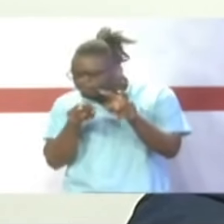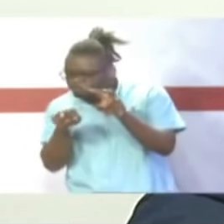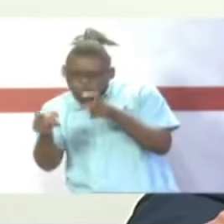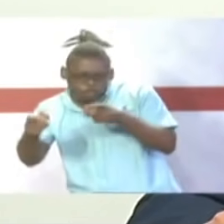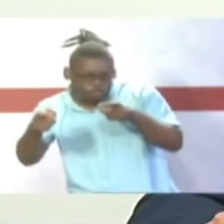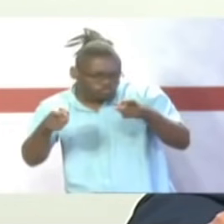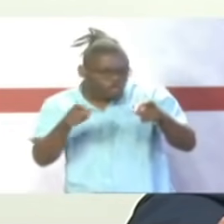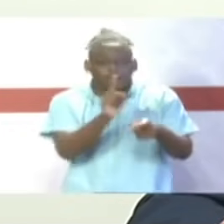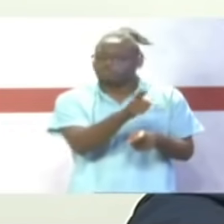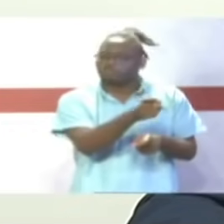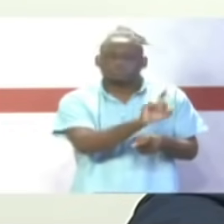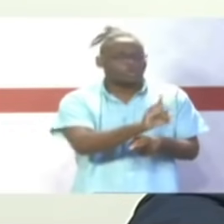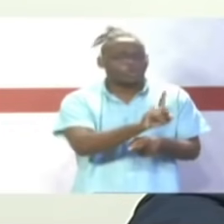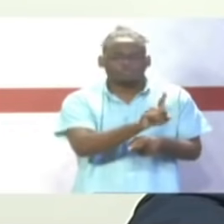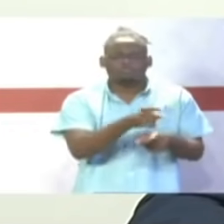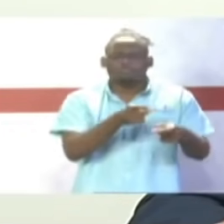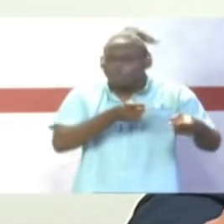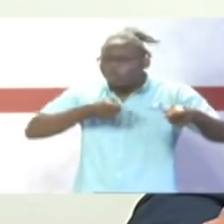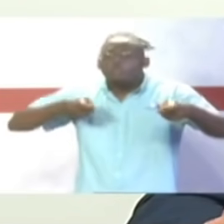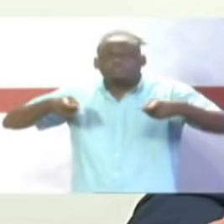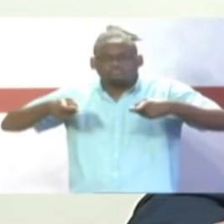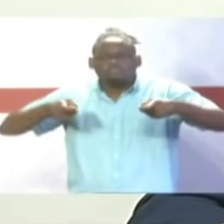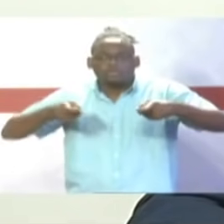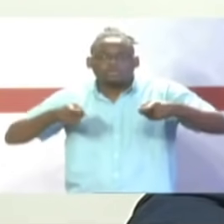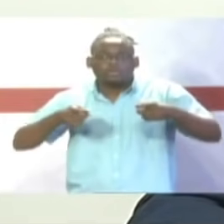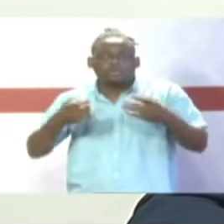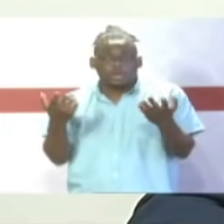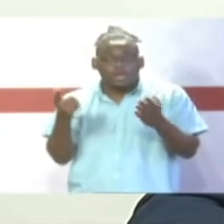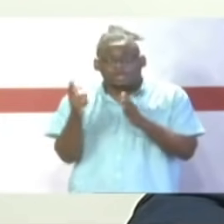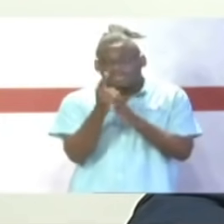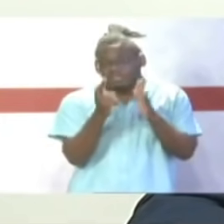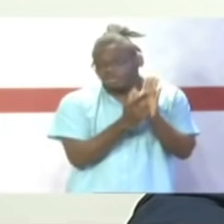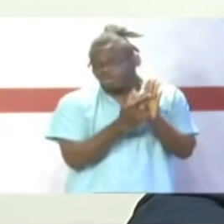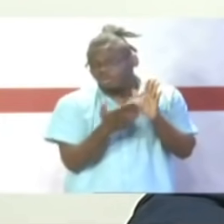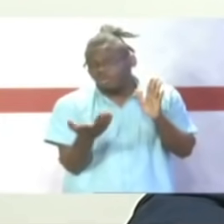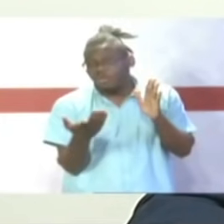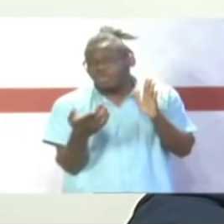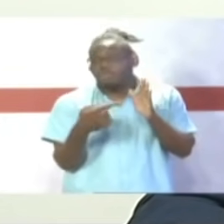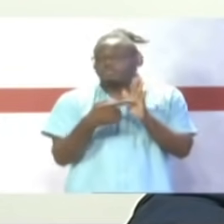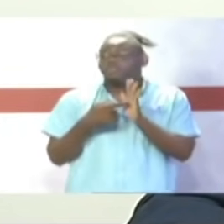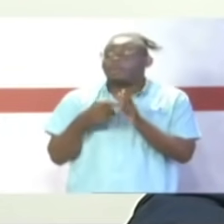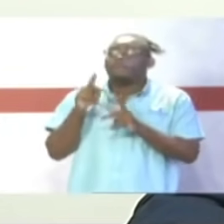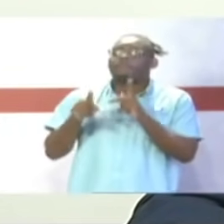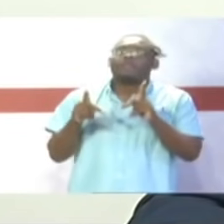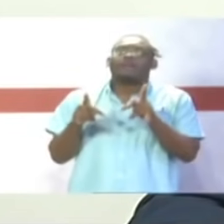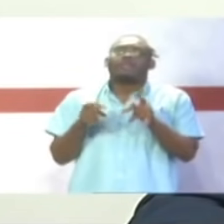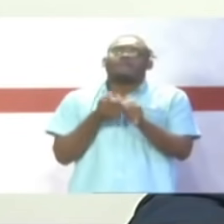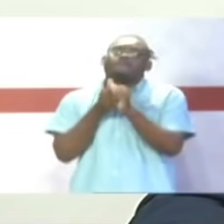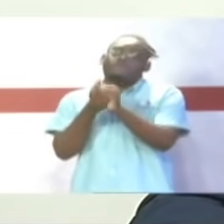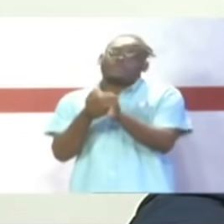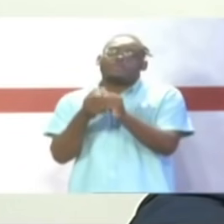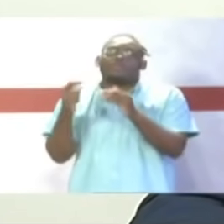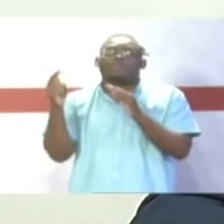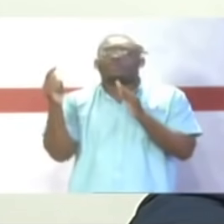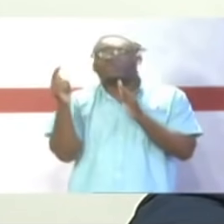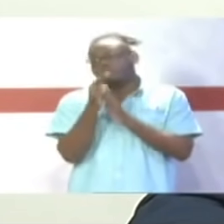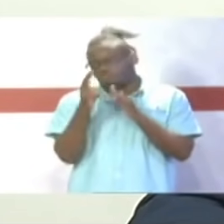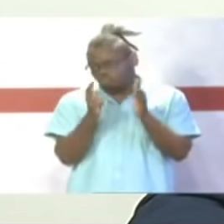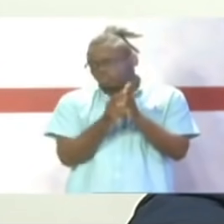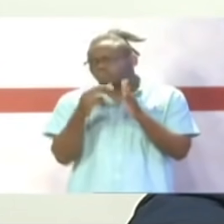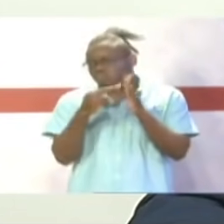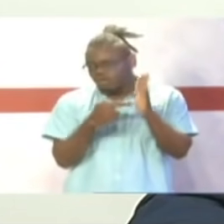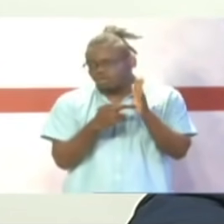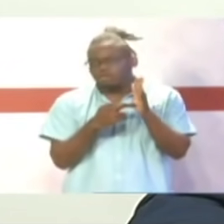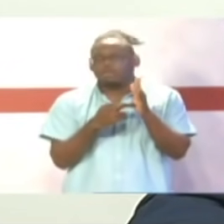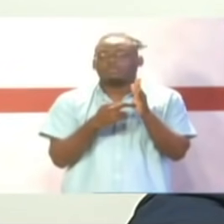a law enforcement issue. I have seen reported in the news